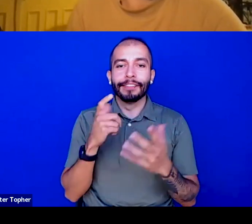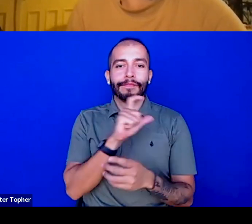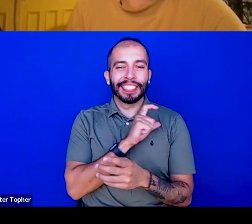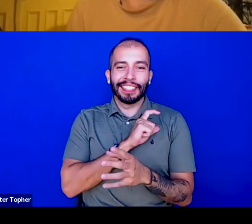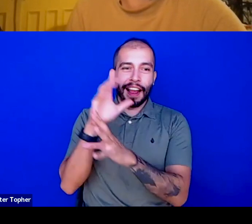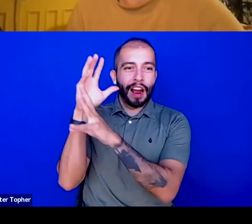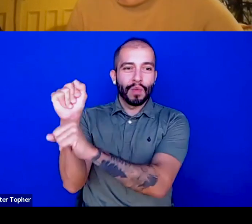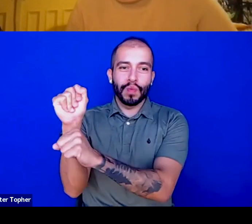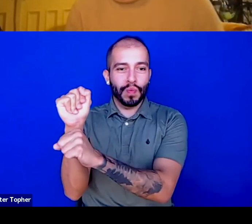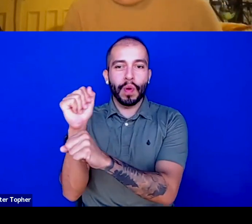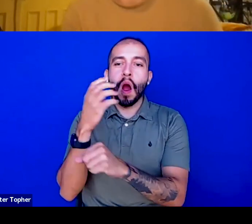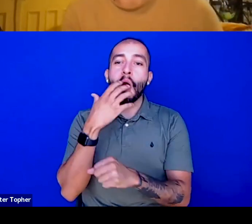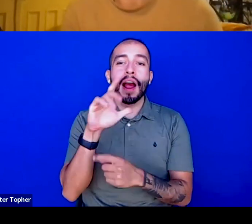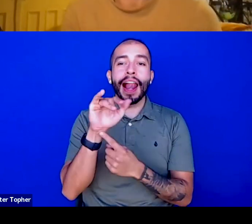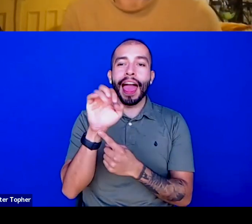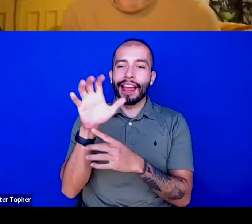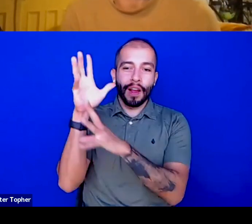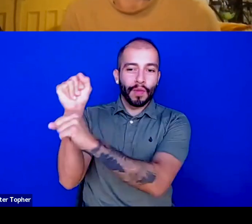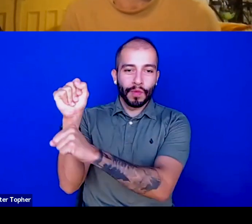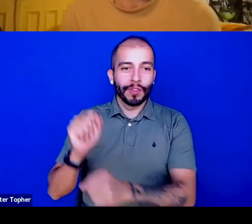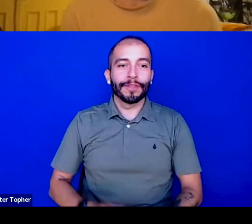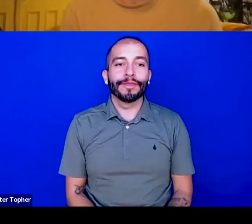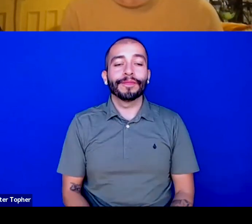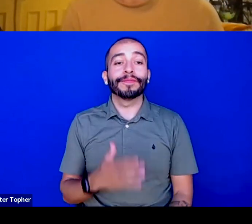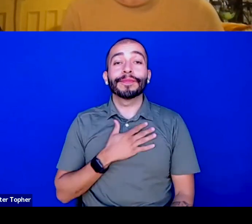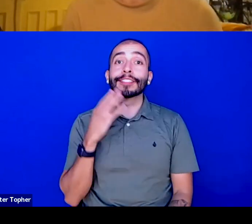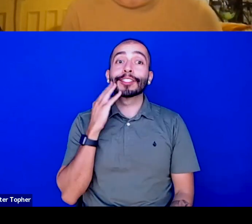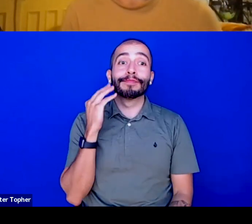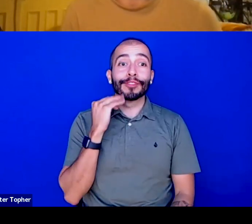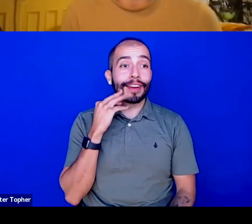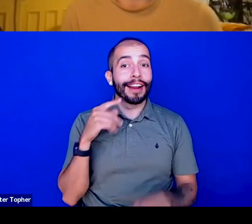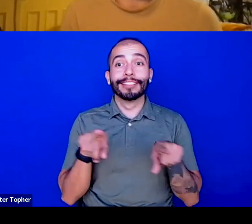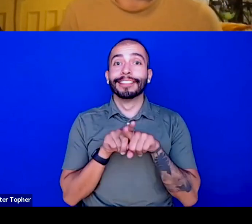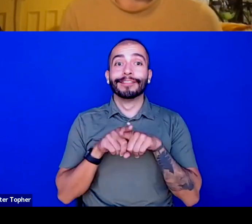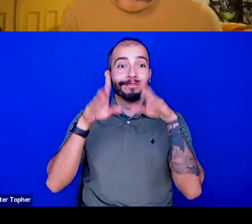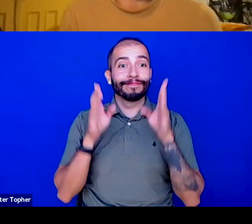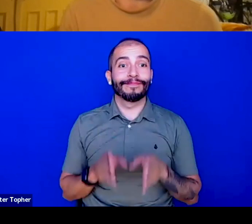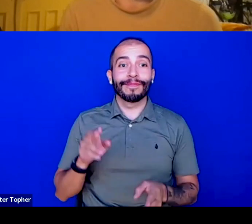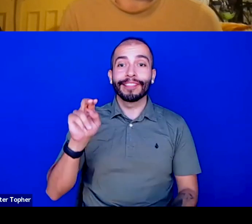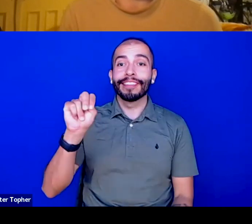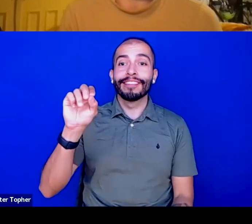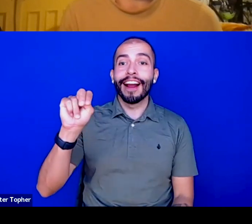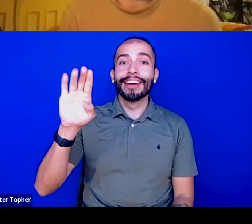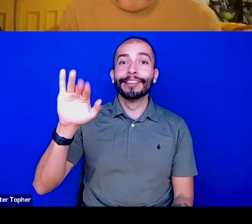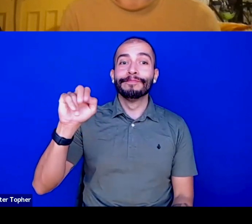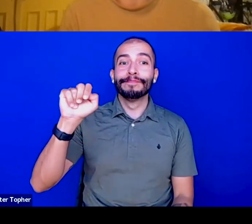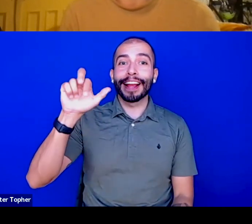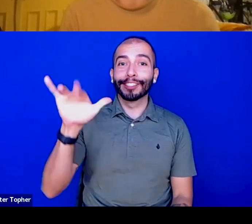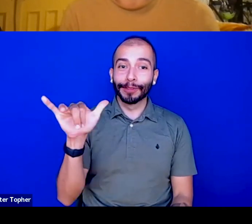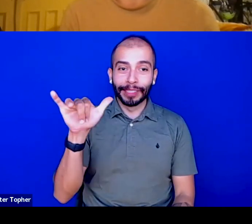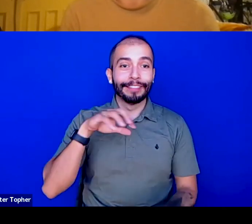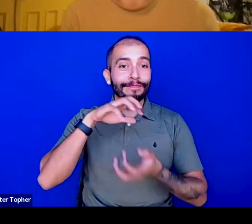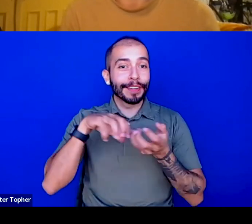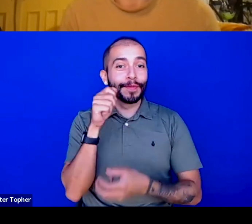and light-skinned mixed race Brazilian American person informs how I approach movement work, and my experience of